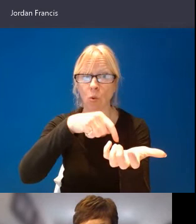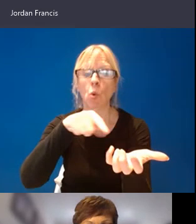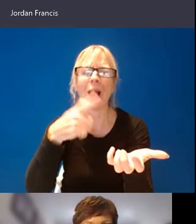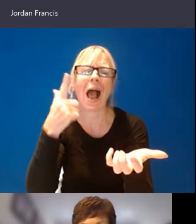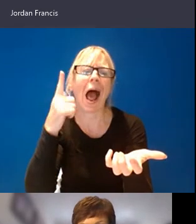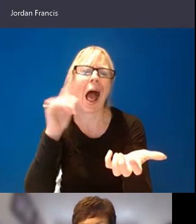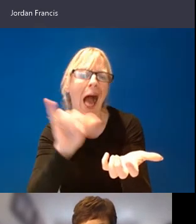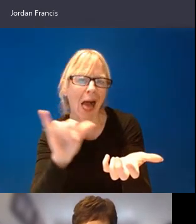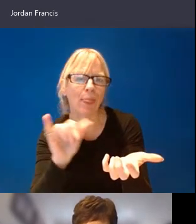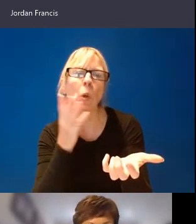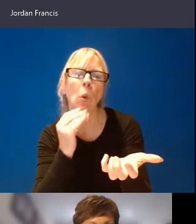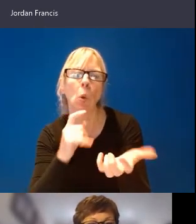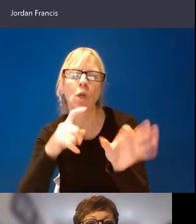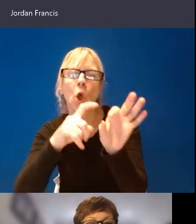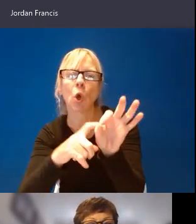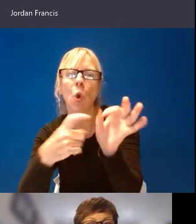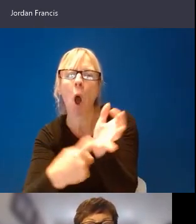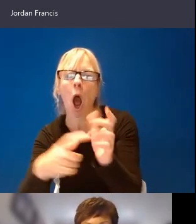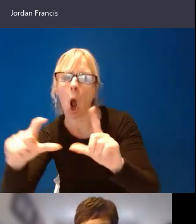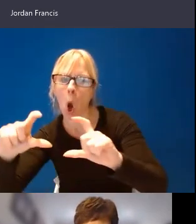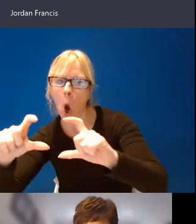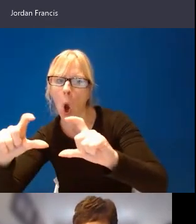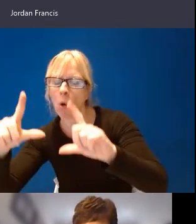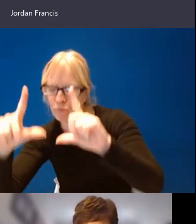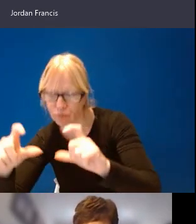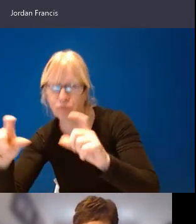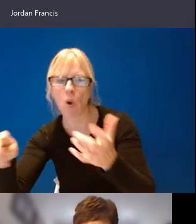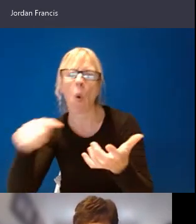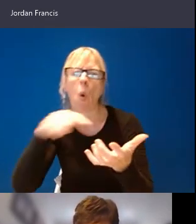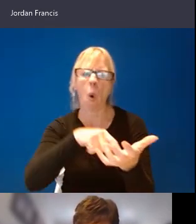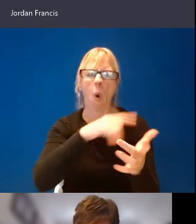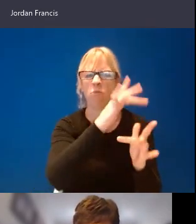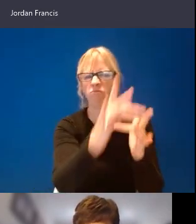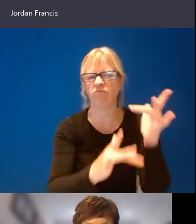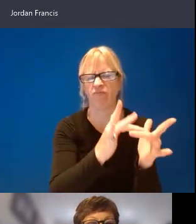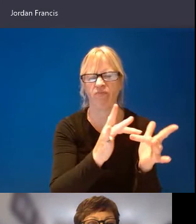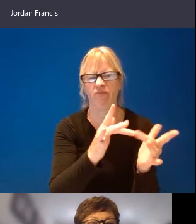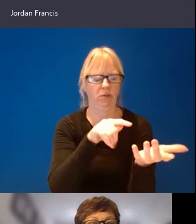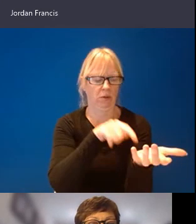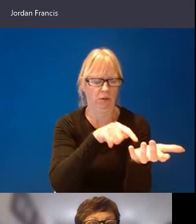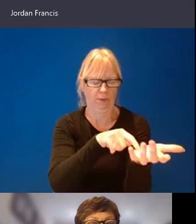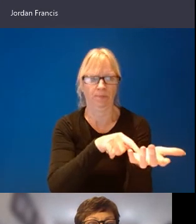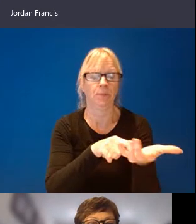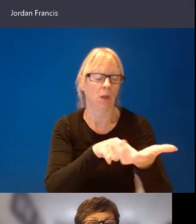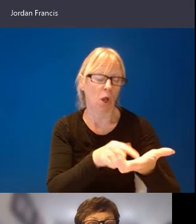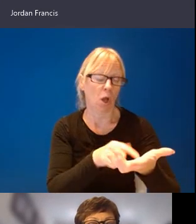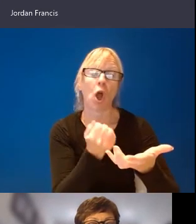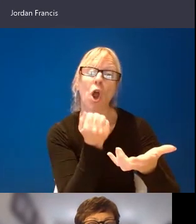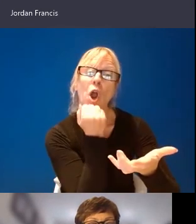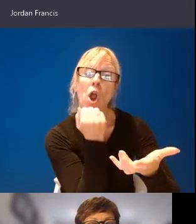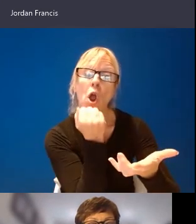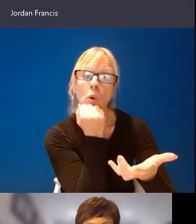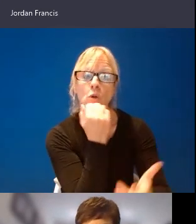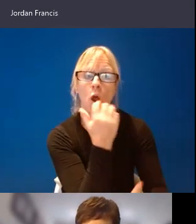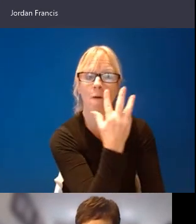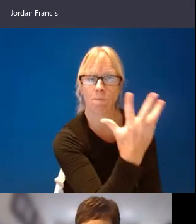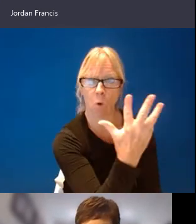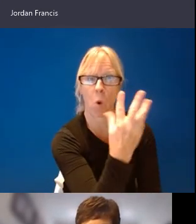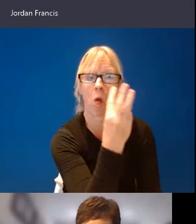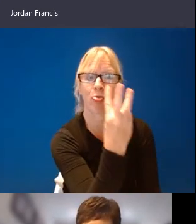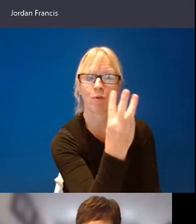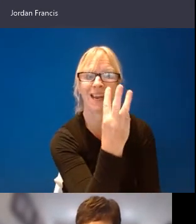or search for Menti in your whatever your app store is, and put the code in. And the code's